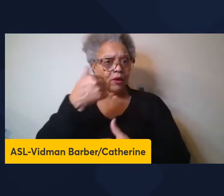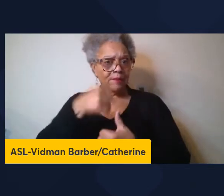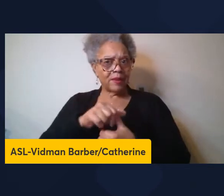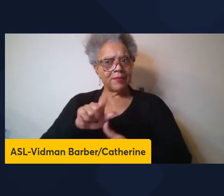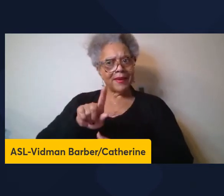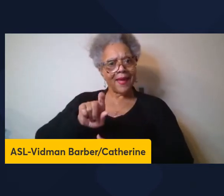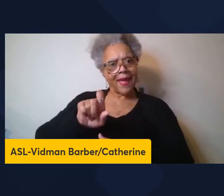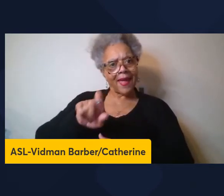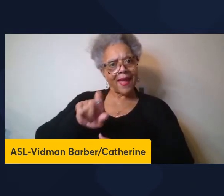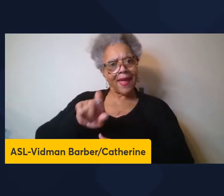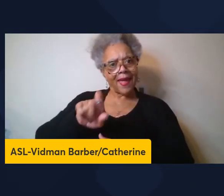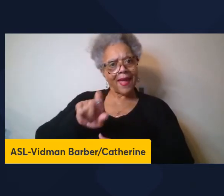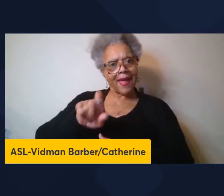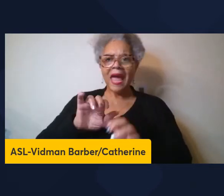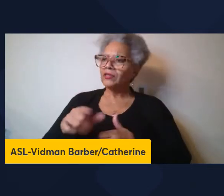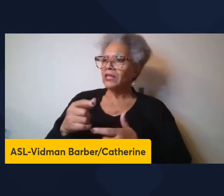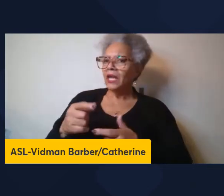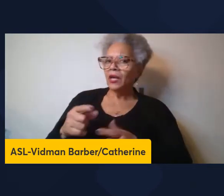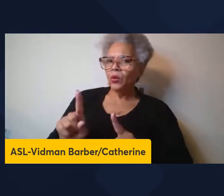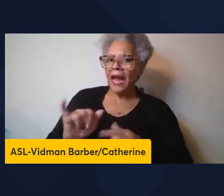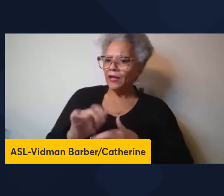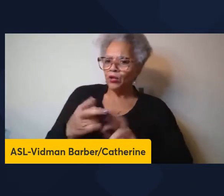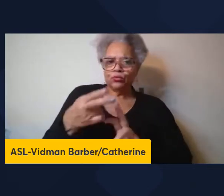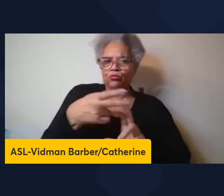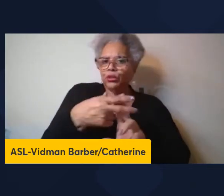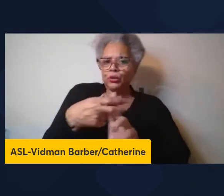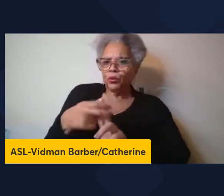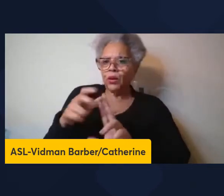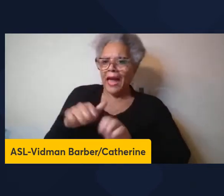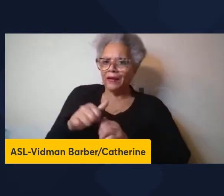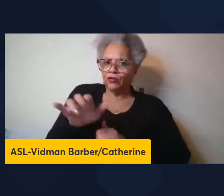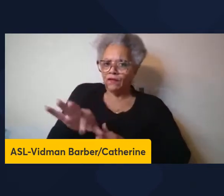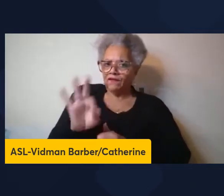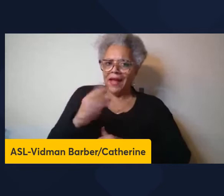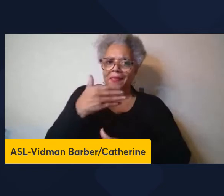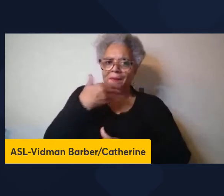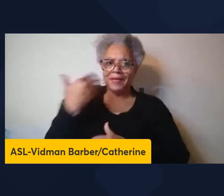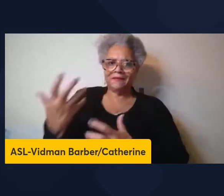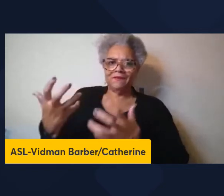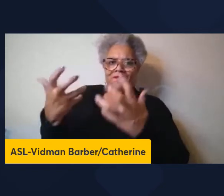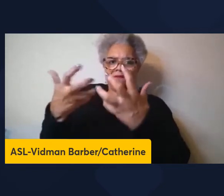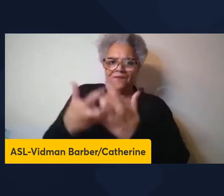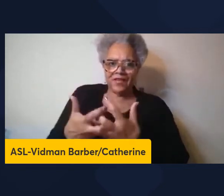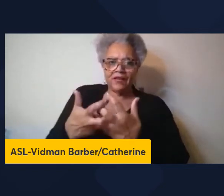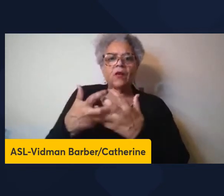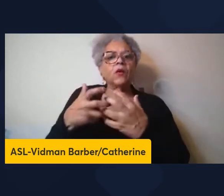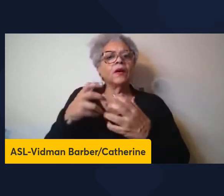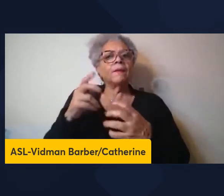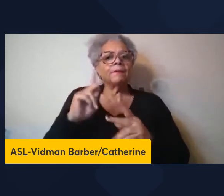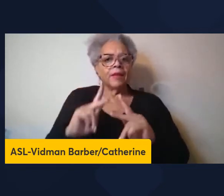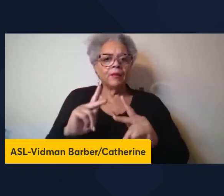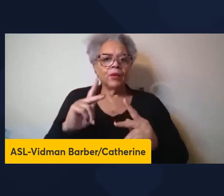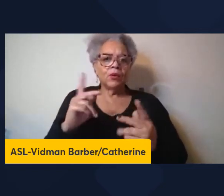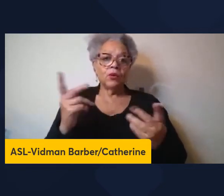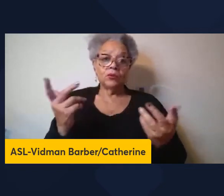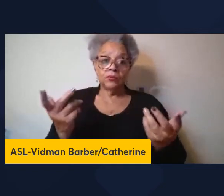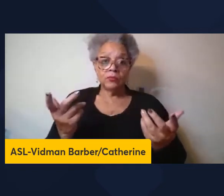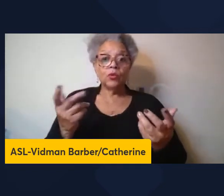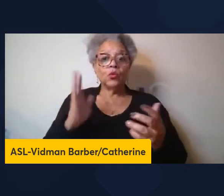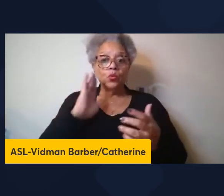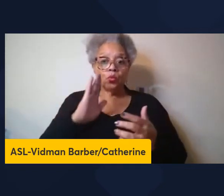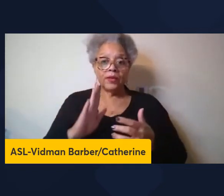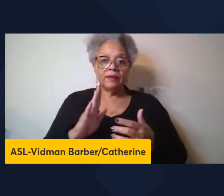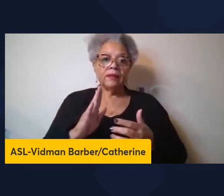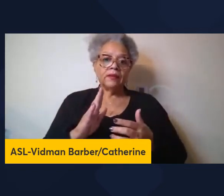her, how does that work? How do you end up recruiting? How do you find the best fit, or the people that are, going to